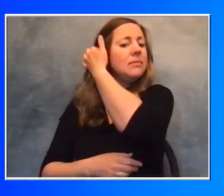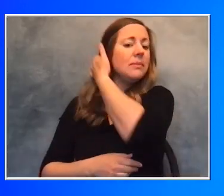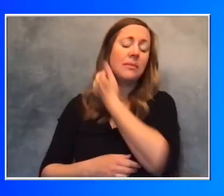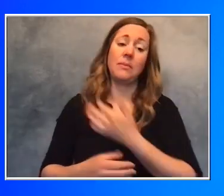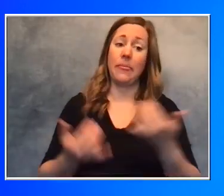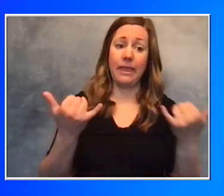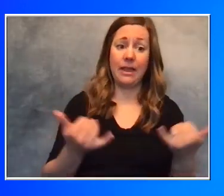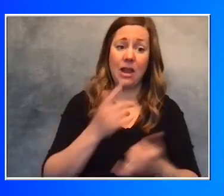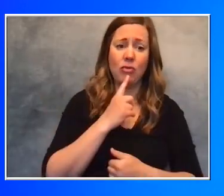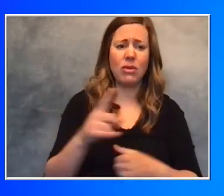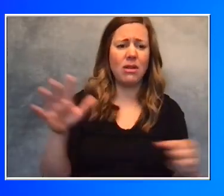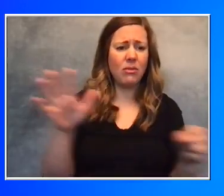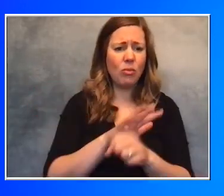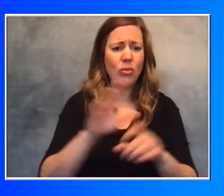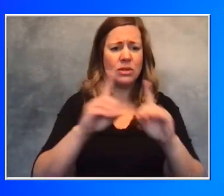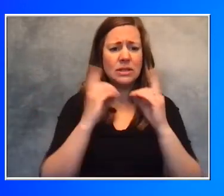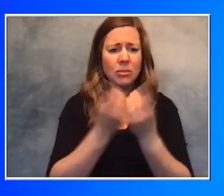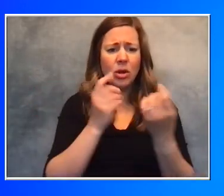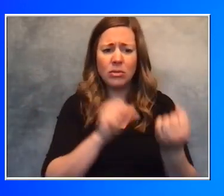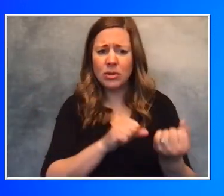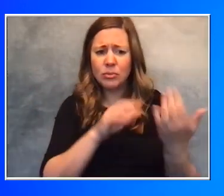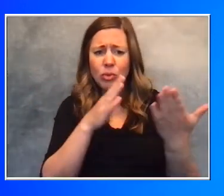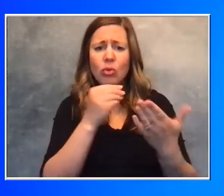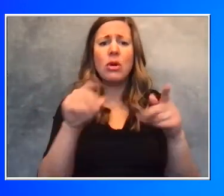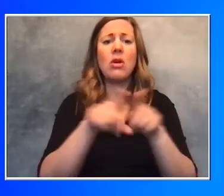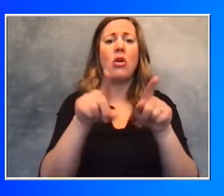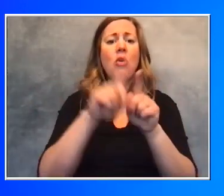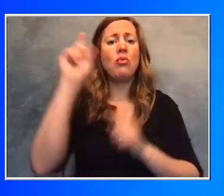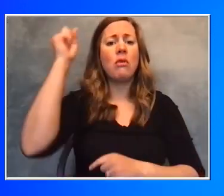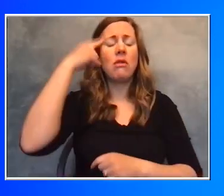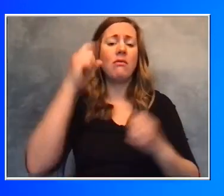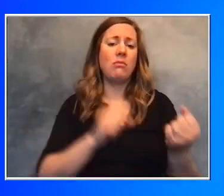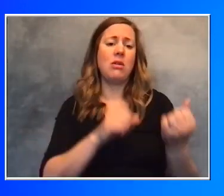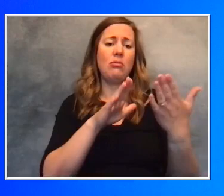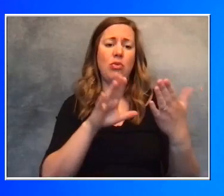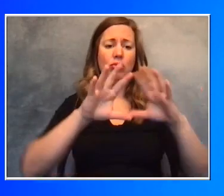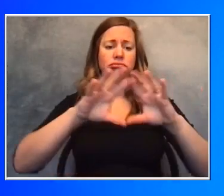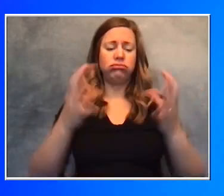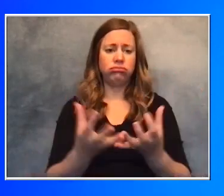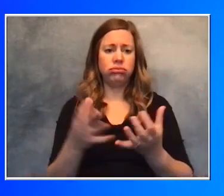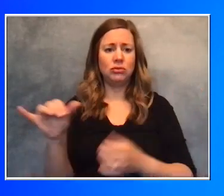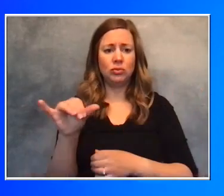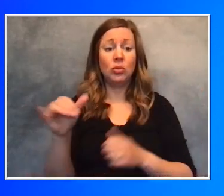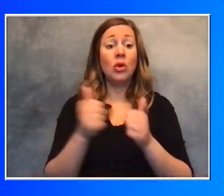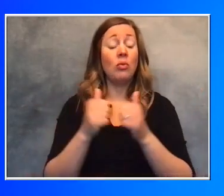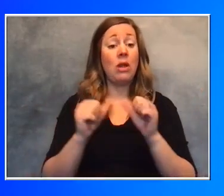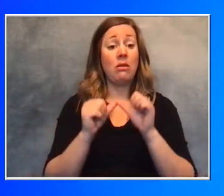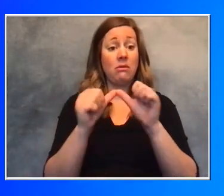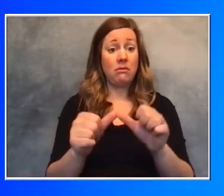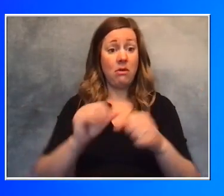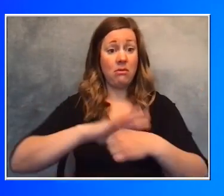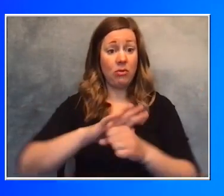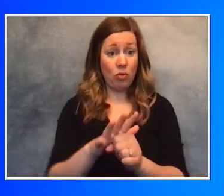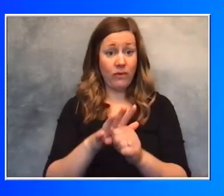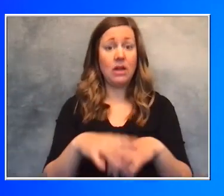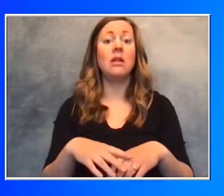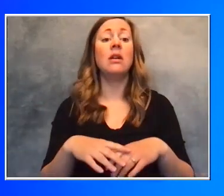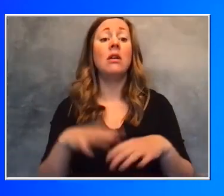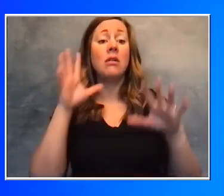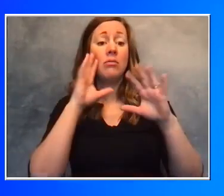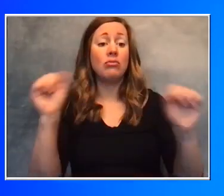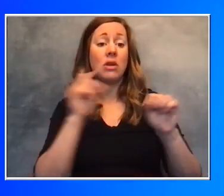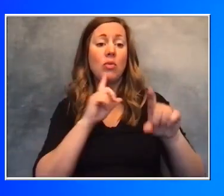department approach and a whole of government approach to long COVID. So under the President's order in April